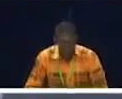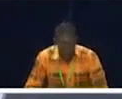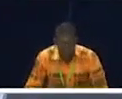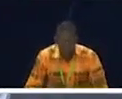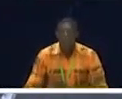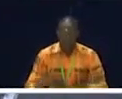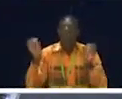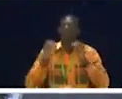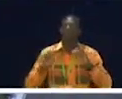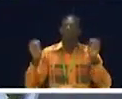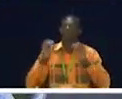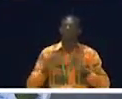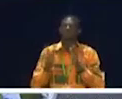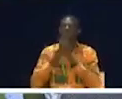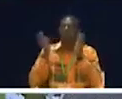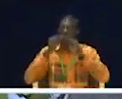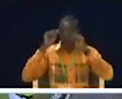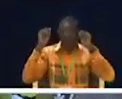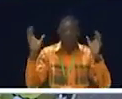Lord.